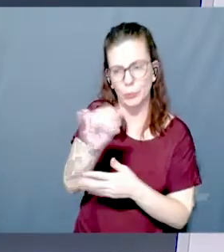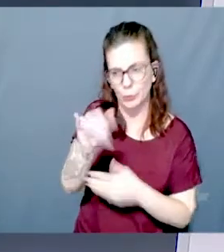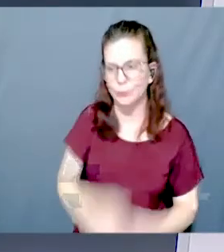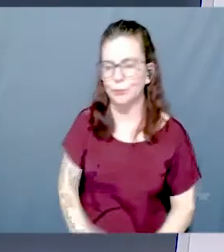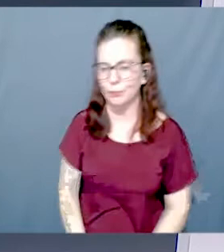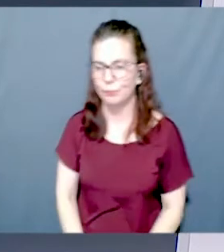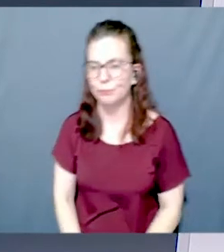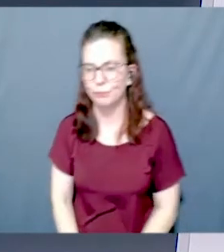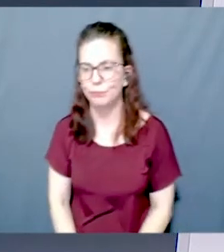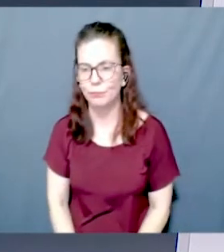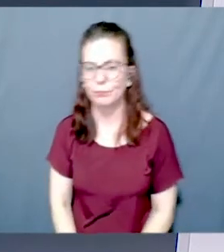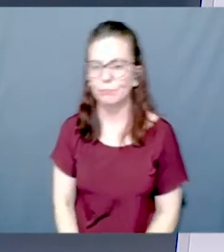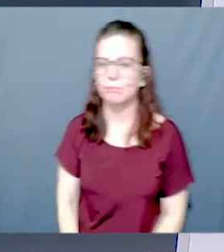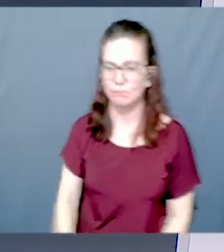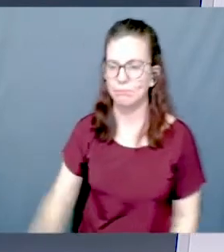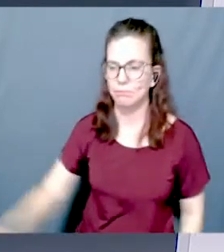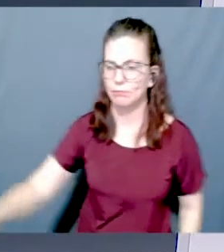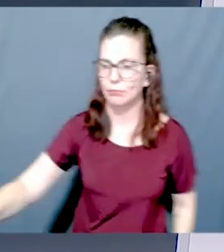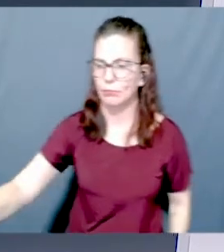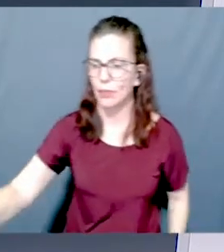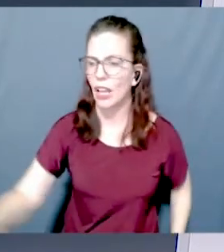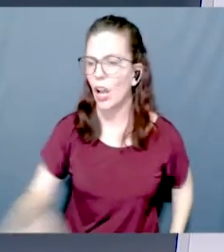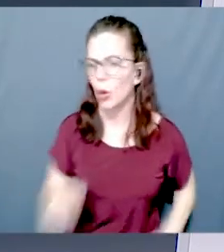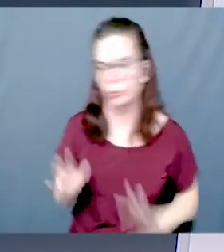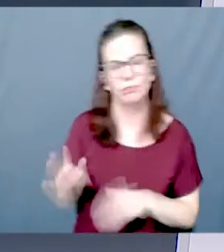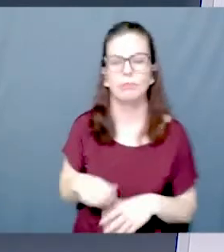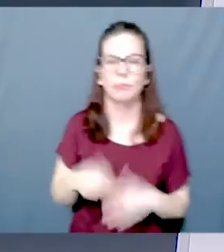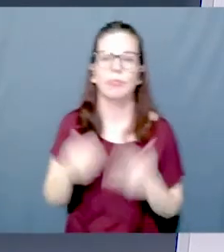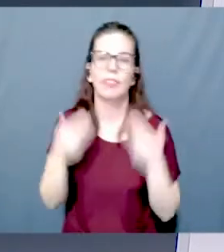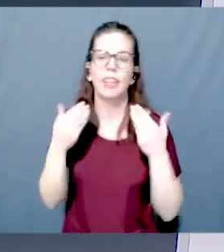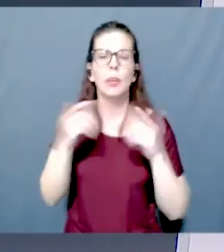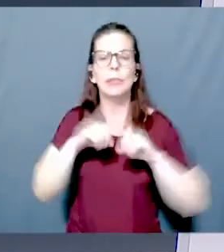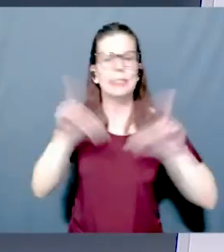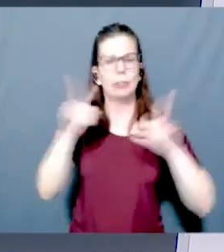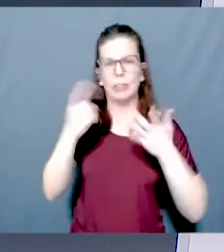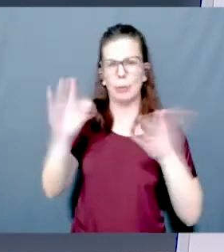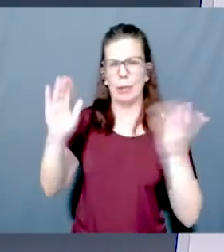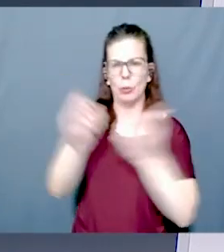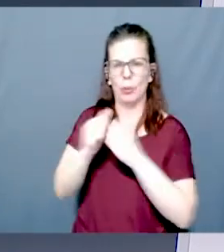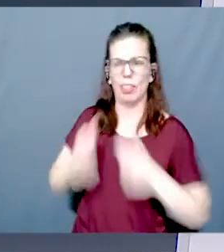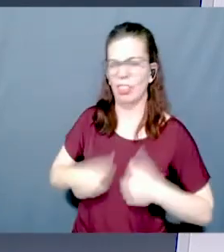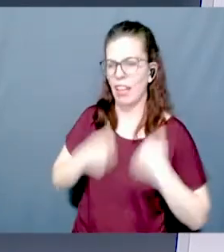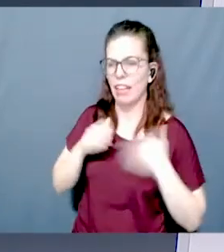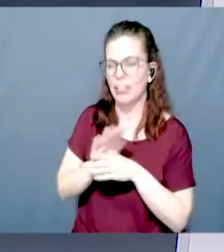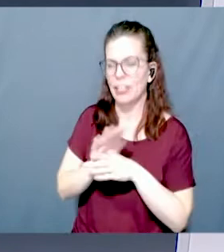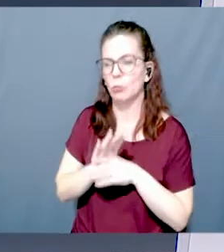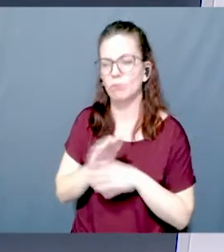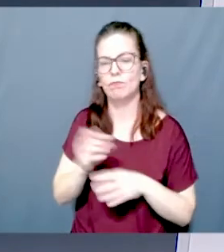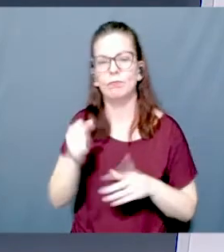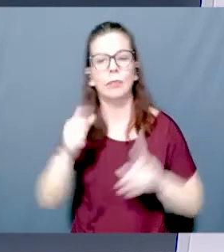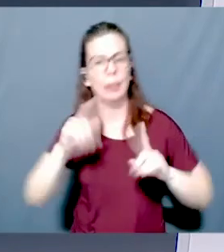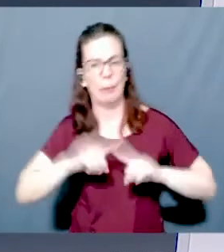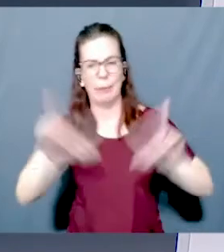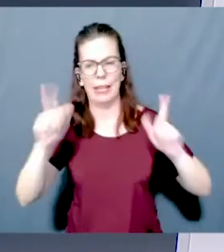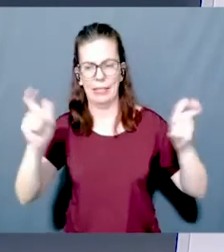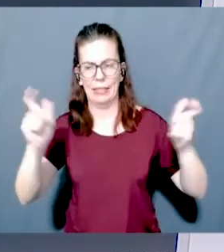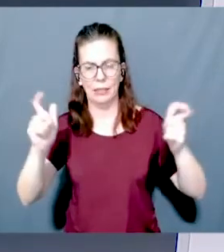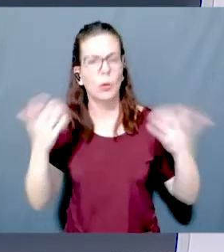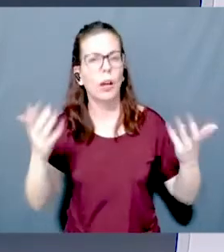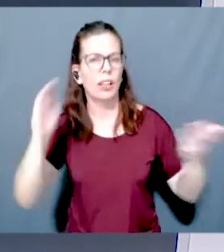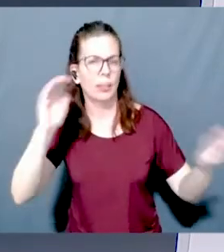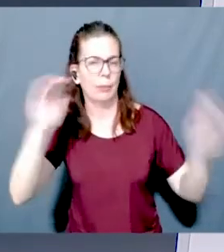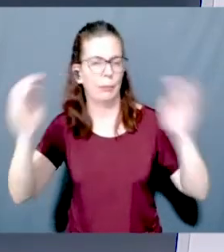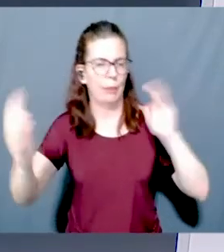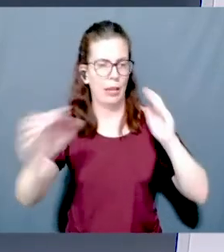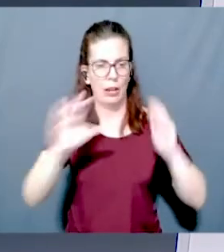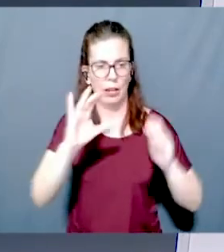So what makes this different than actual live video? Yeah, so the big difference when it comes to comparing Channel Assembly